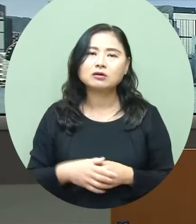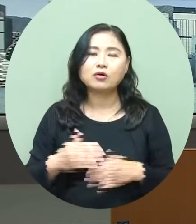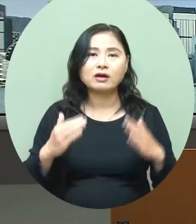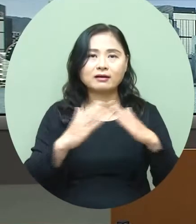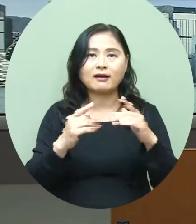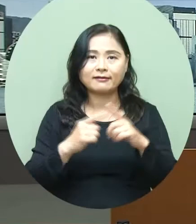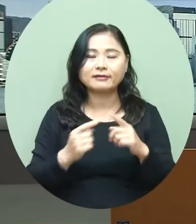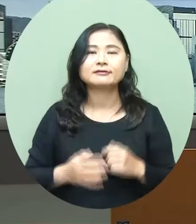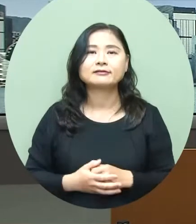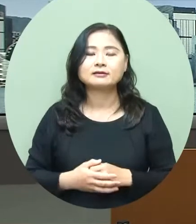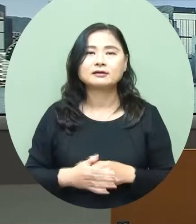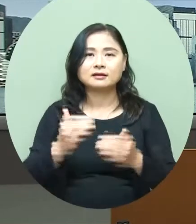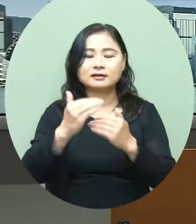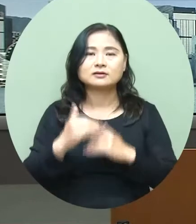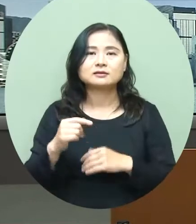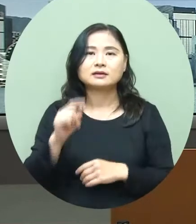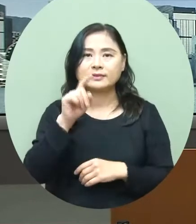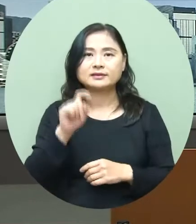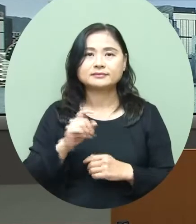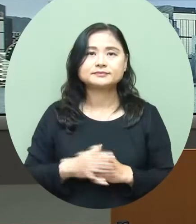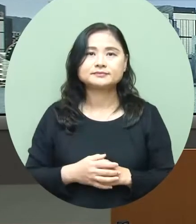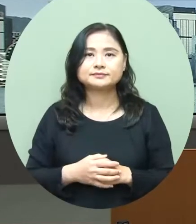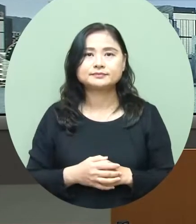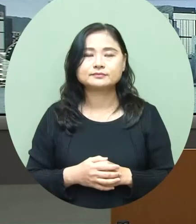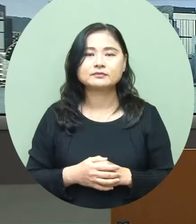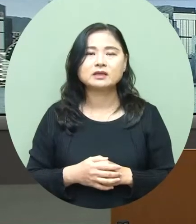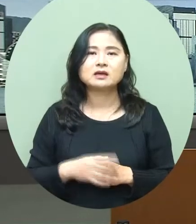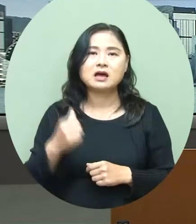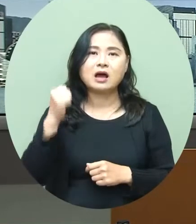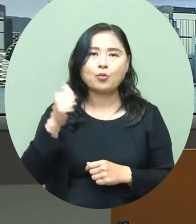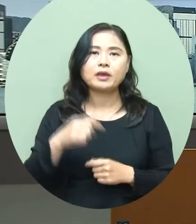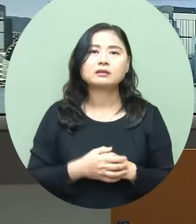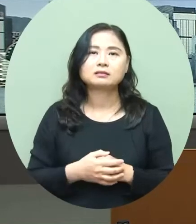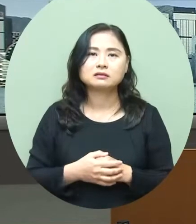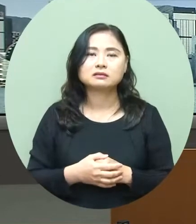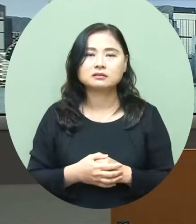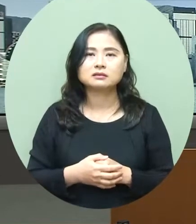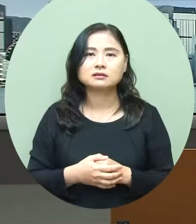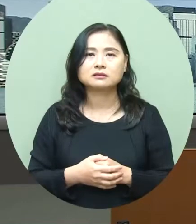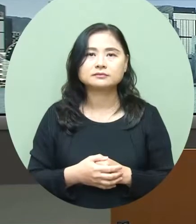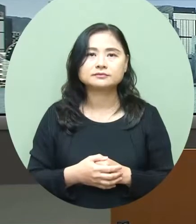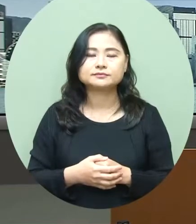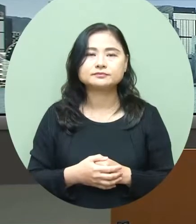so cases. Mostly these are family members. Next question.